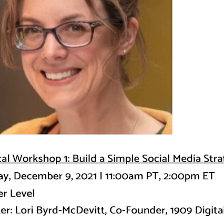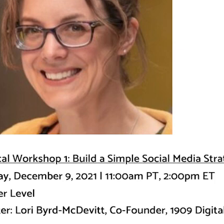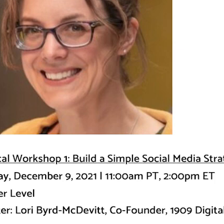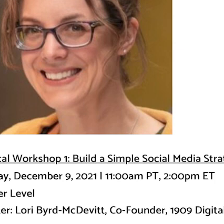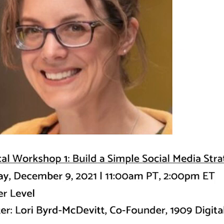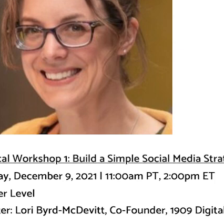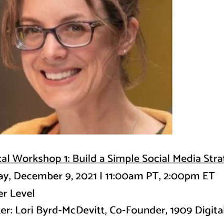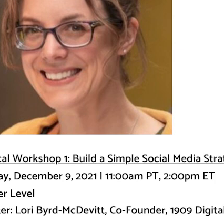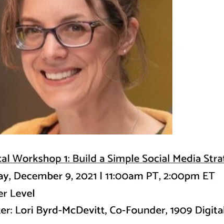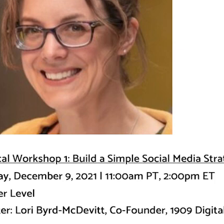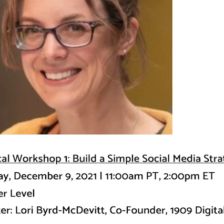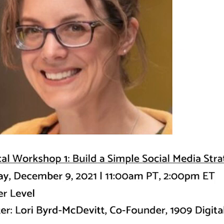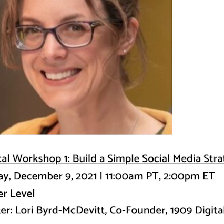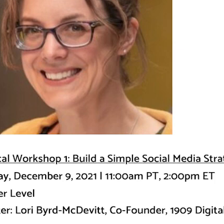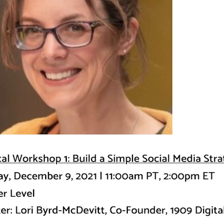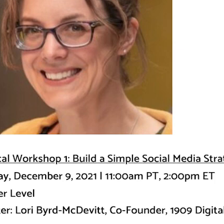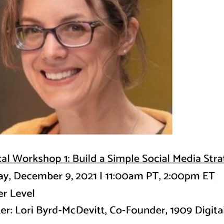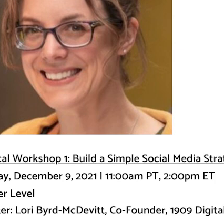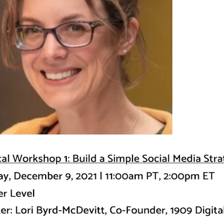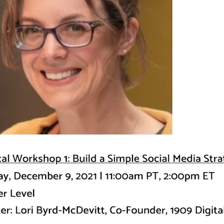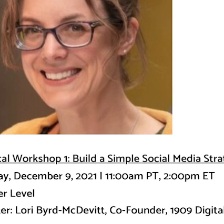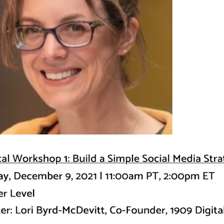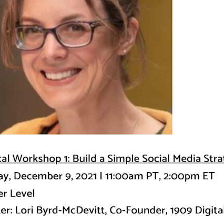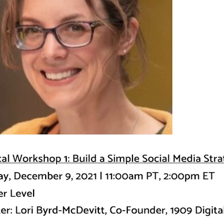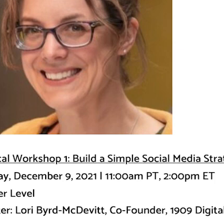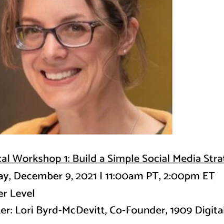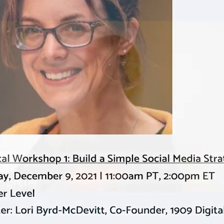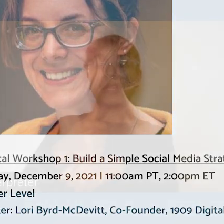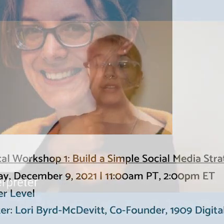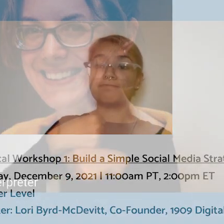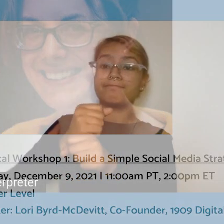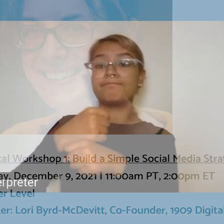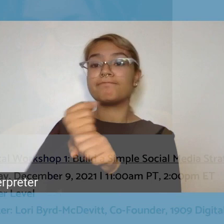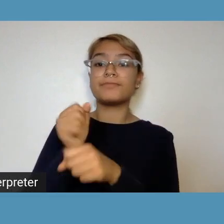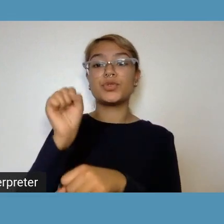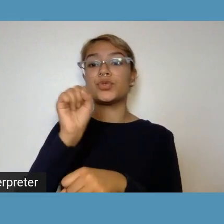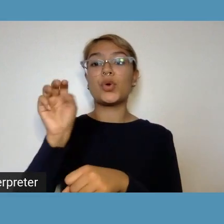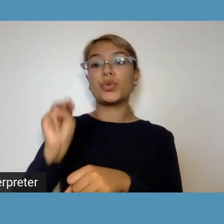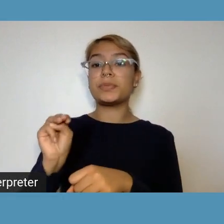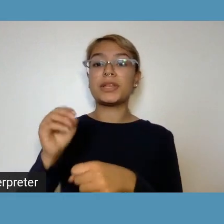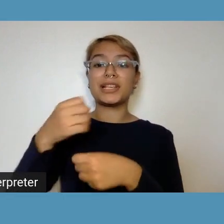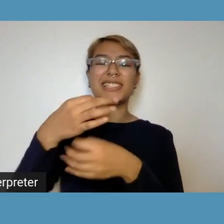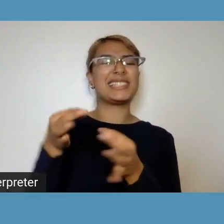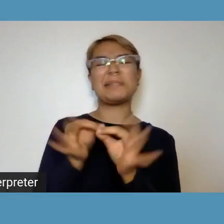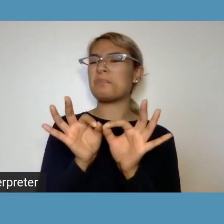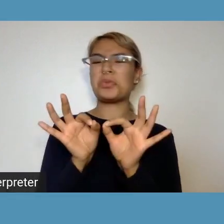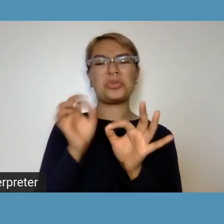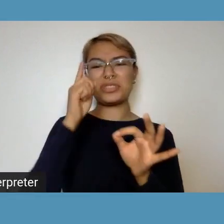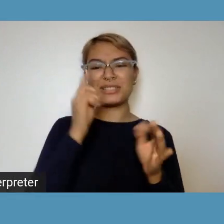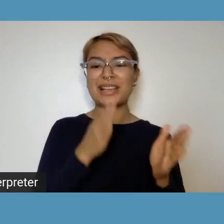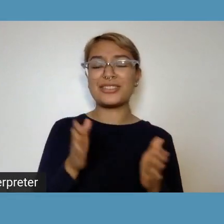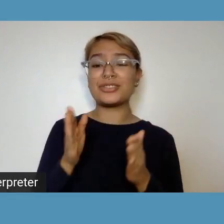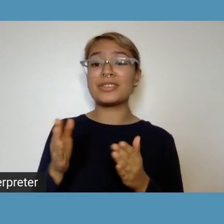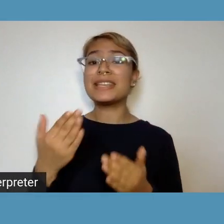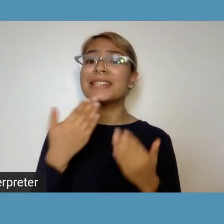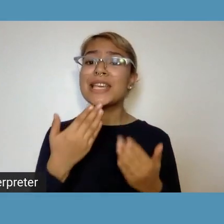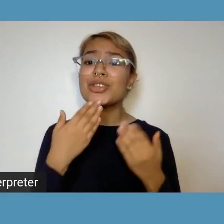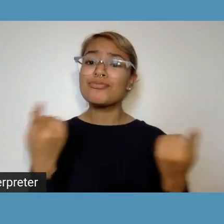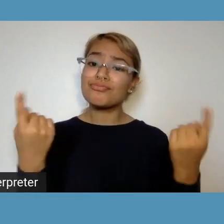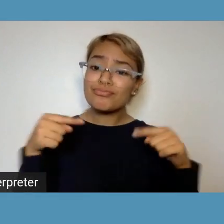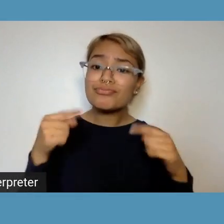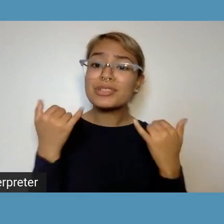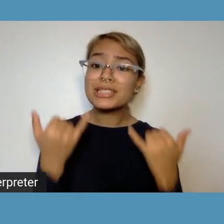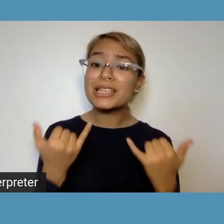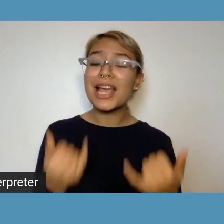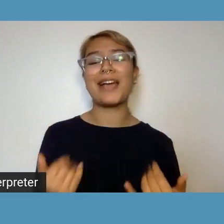going to focus very specifically on building a simple social media strategy. So thank you all for attending today's session. I've